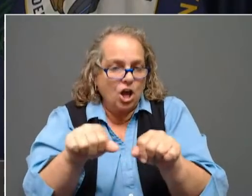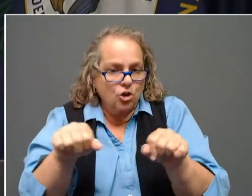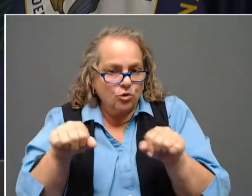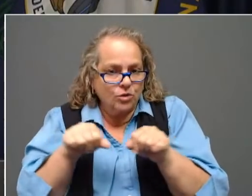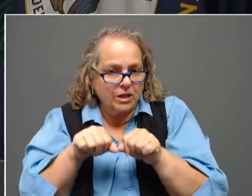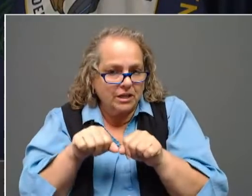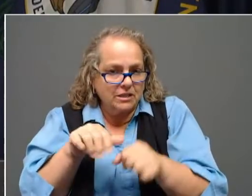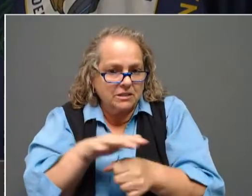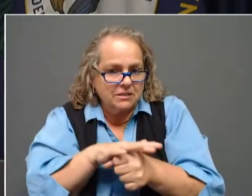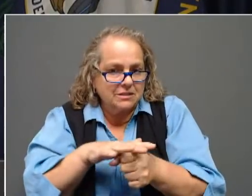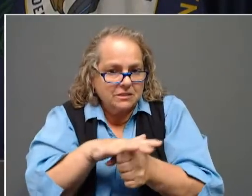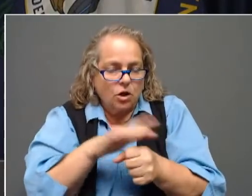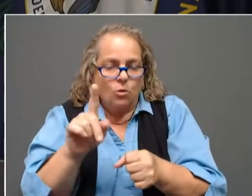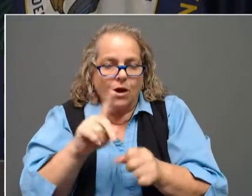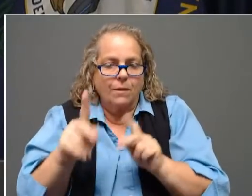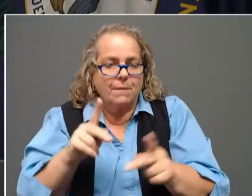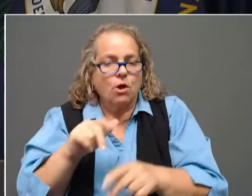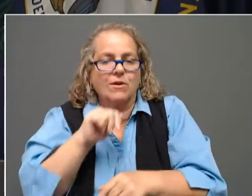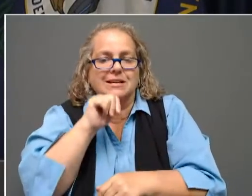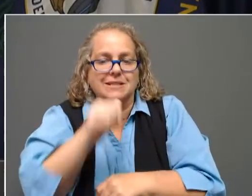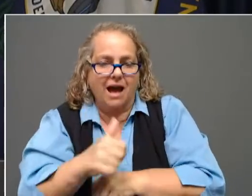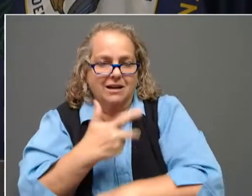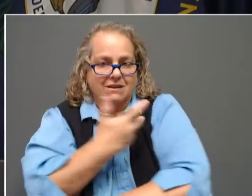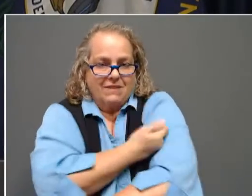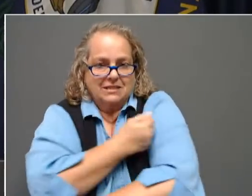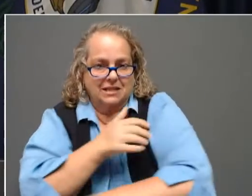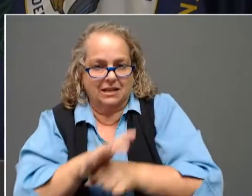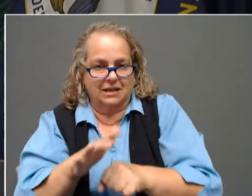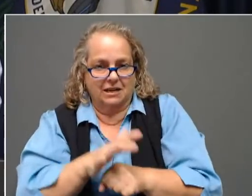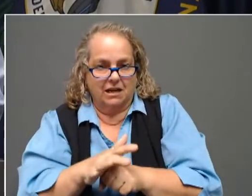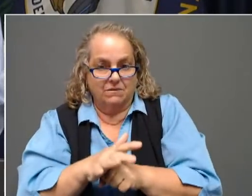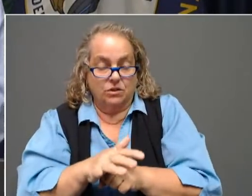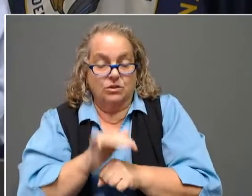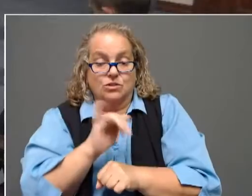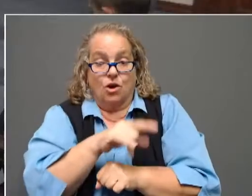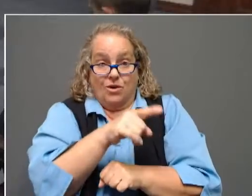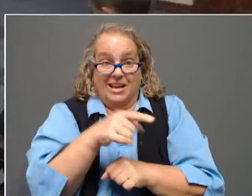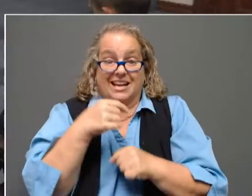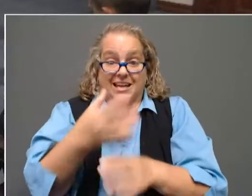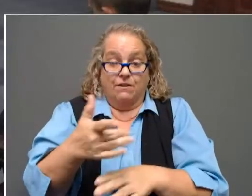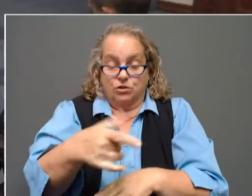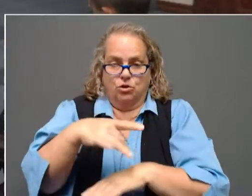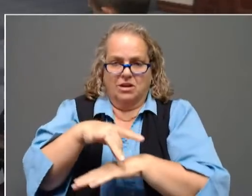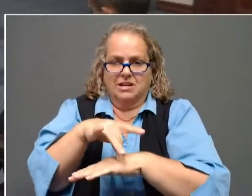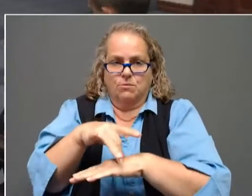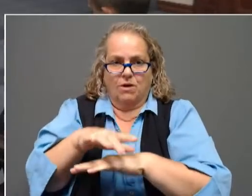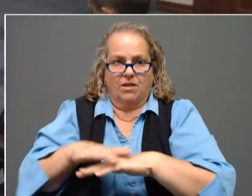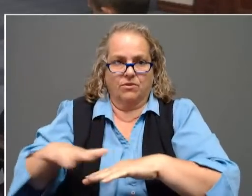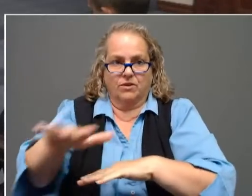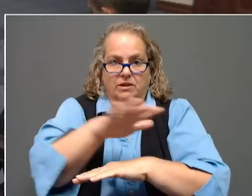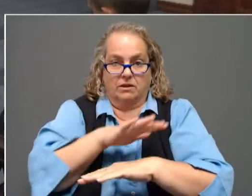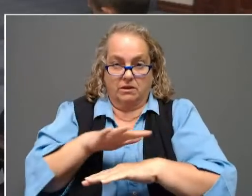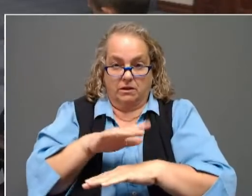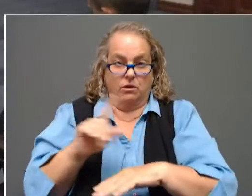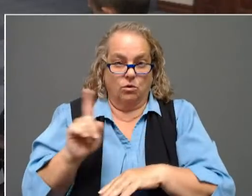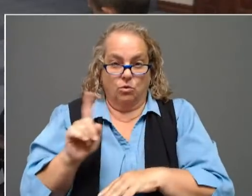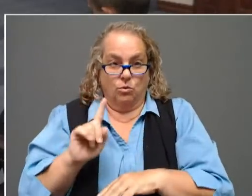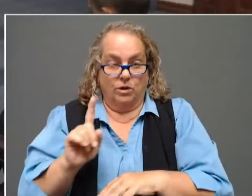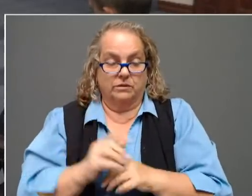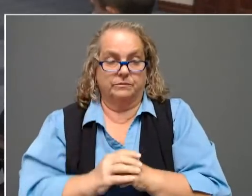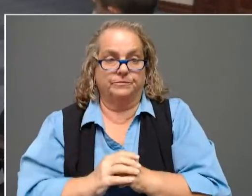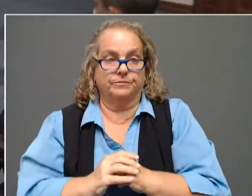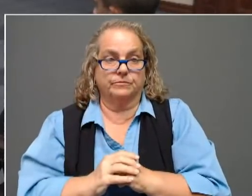aren't vaccinated enough. So this gives you the demographic breakdown. Let's look at the geographic breakdown again. Let's